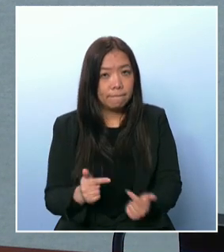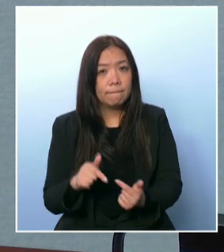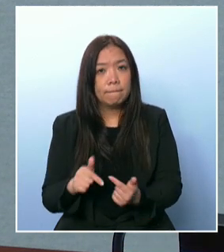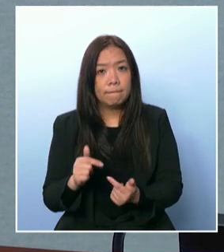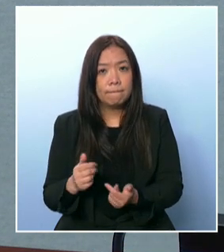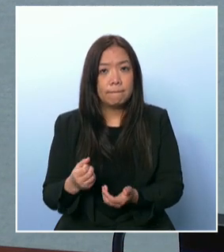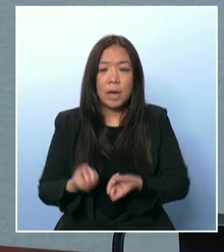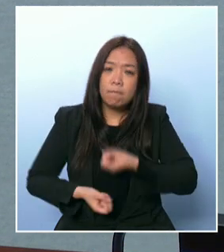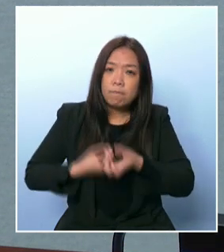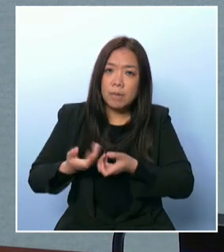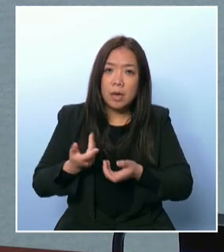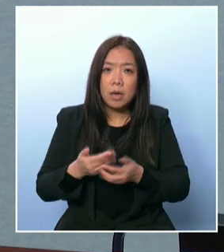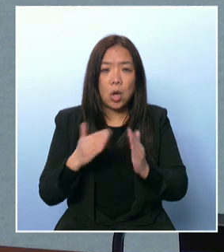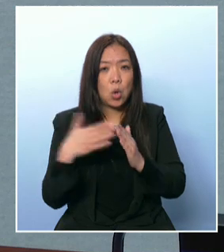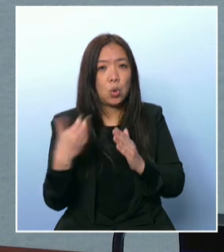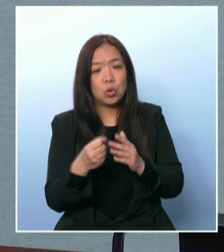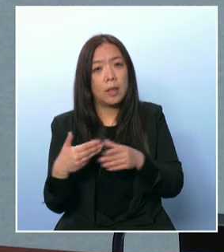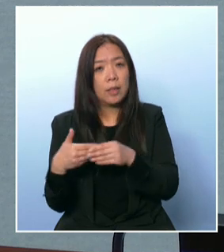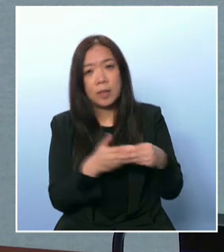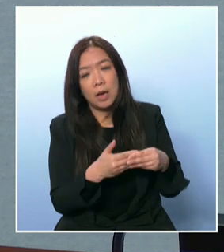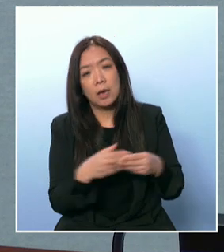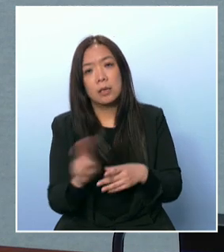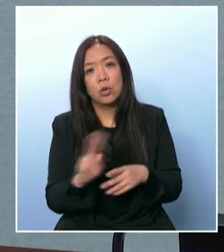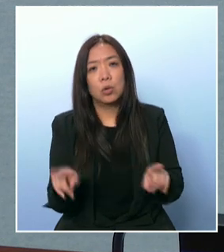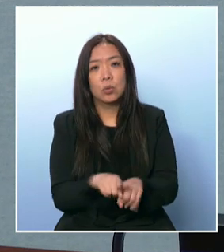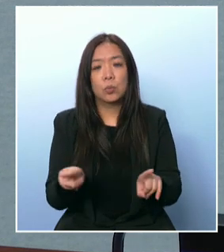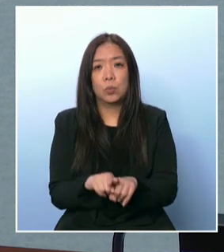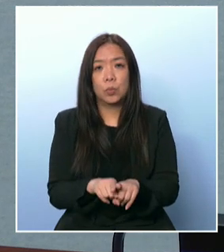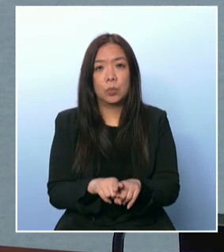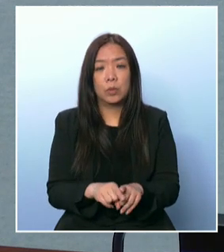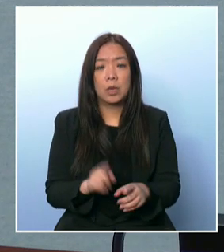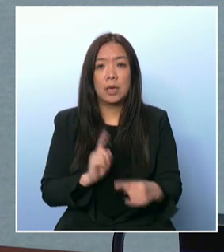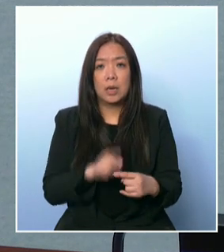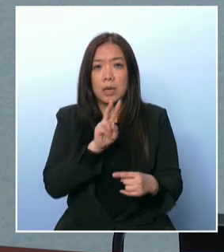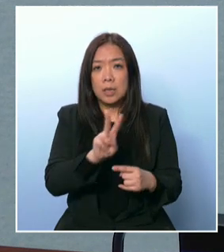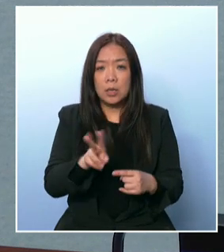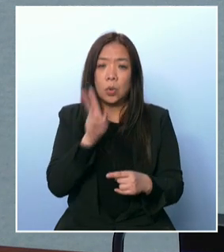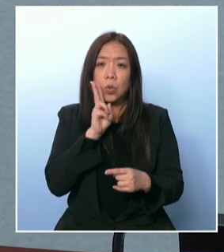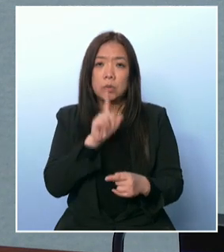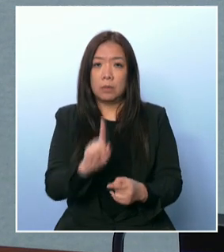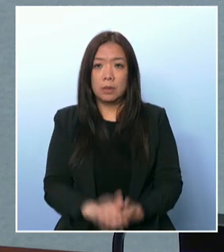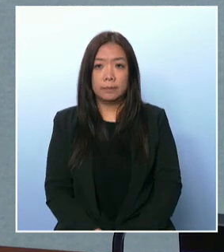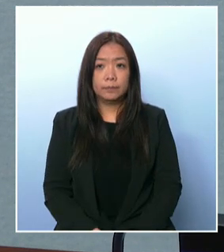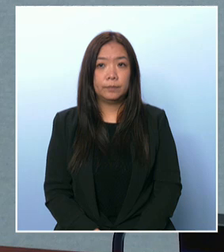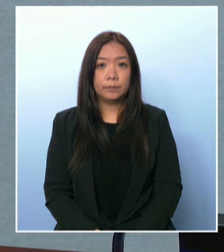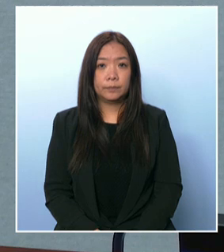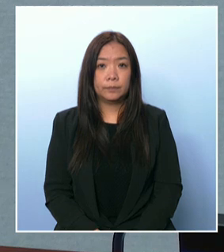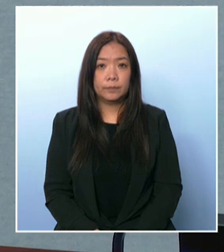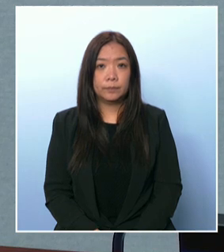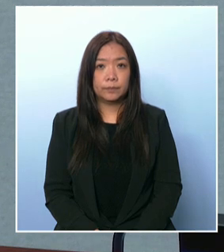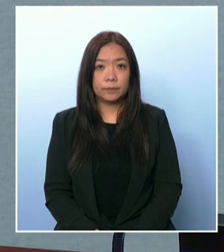also the contribution made by the industry. Of course, the leadership of the Secretary is also important.